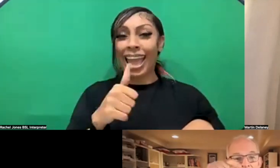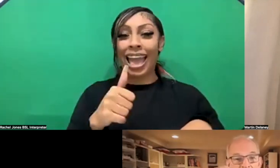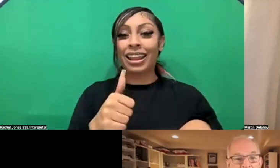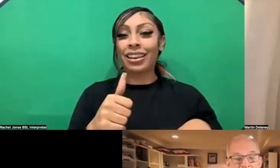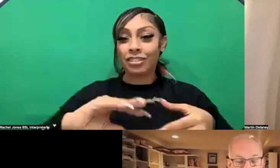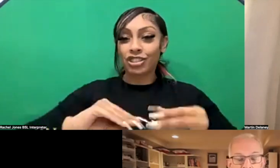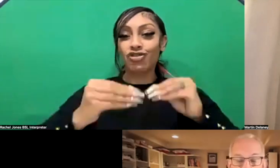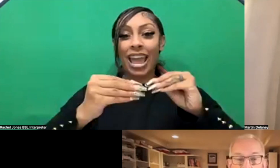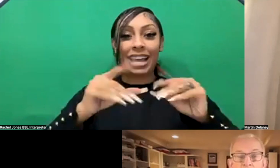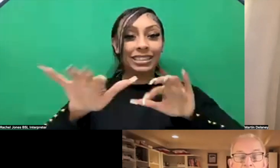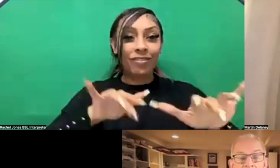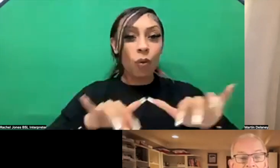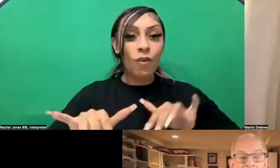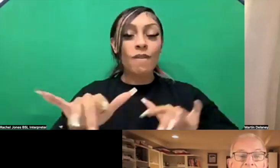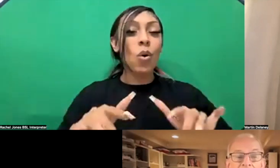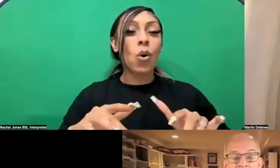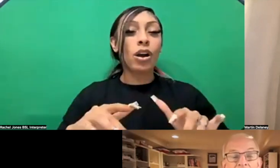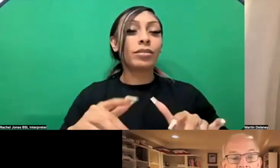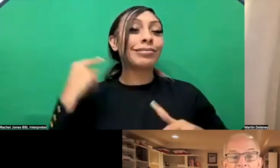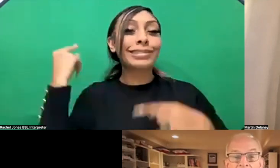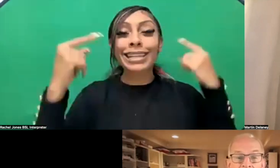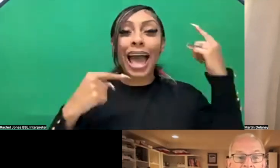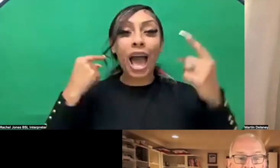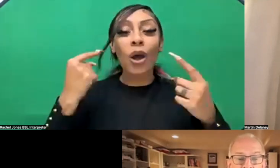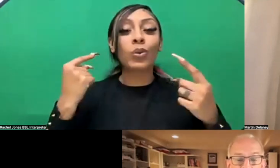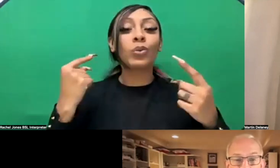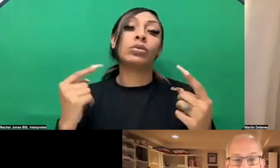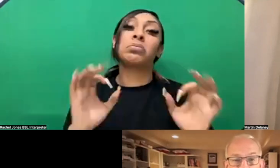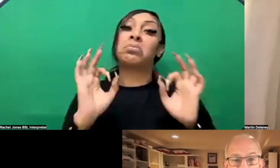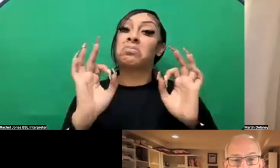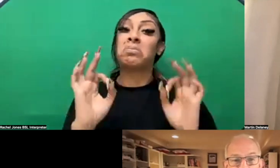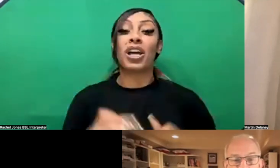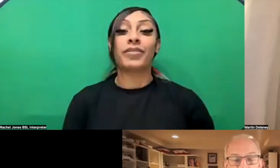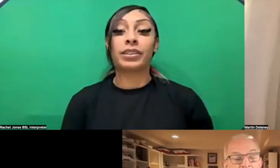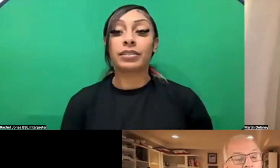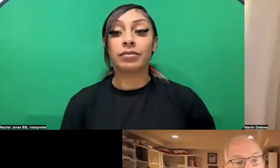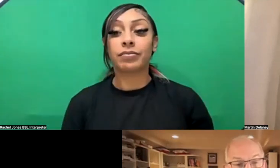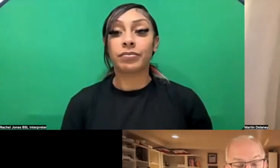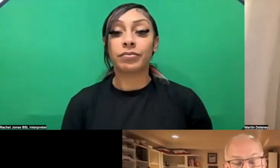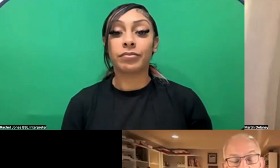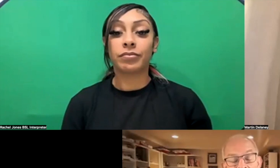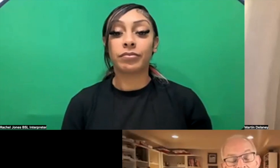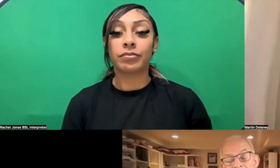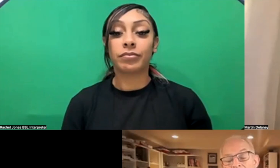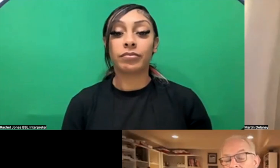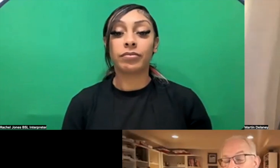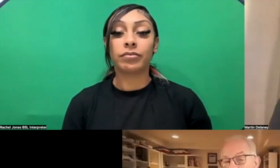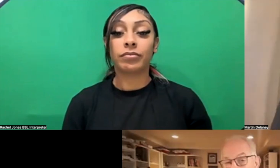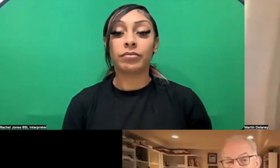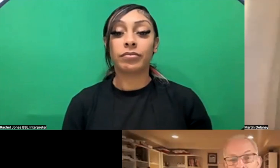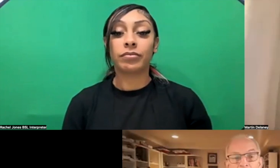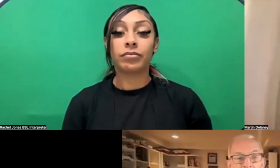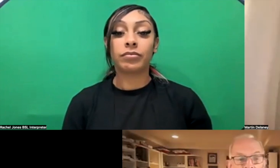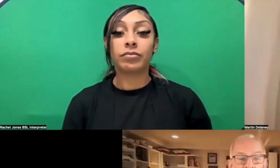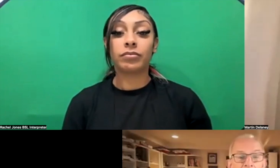playing this 4x4 matrix of drum pads. Yeah. So it's almost like, if